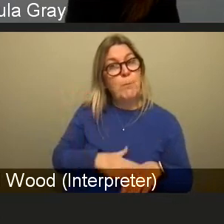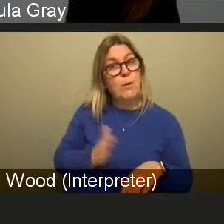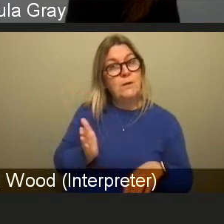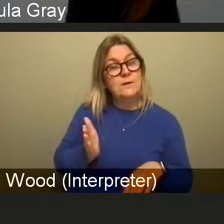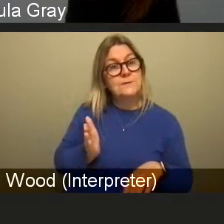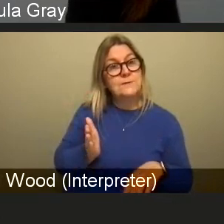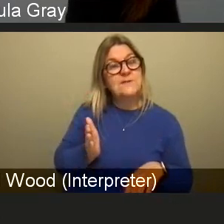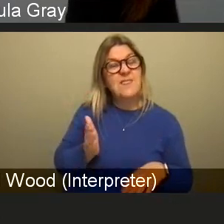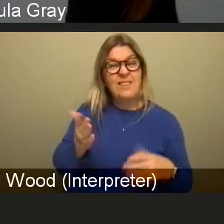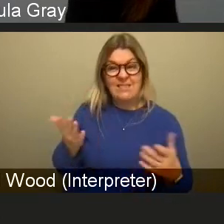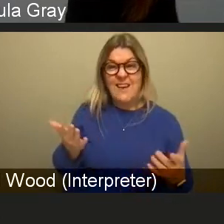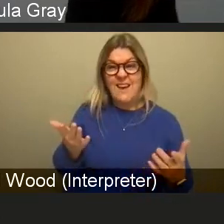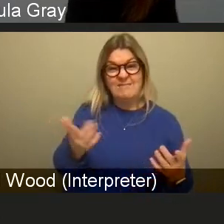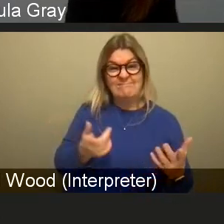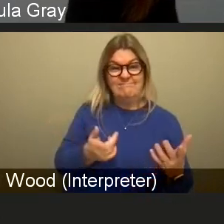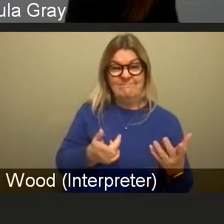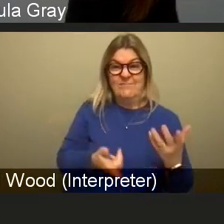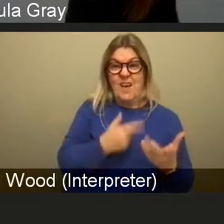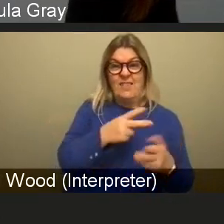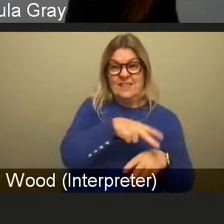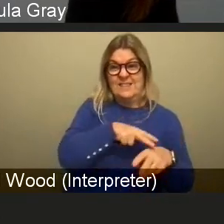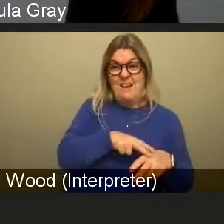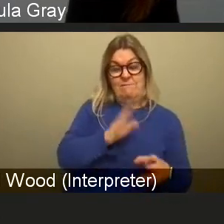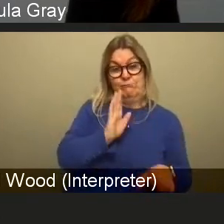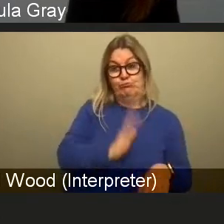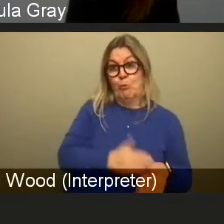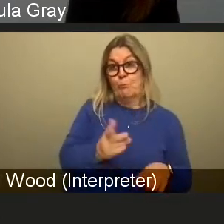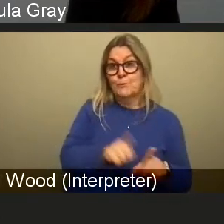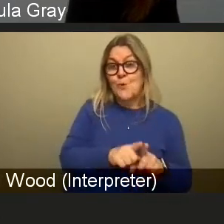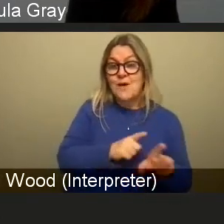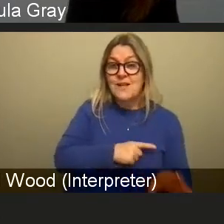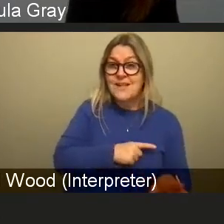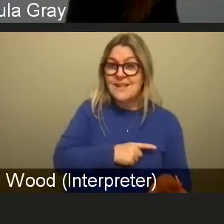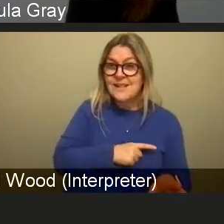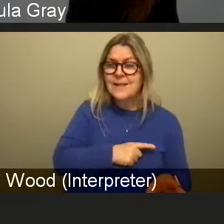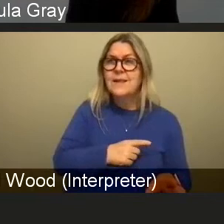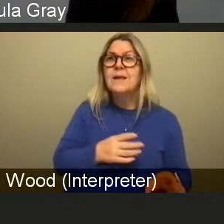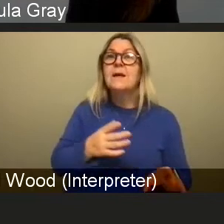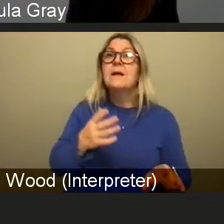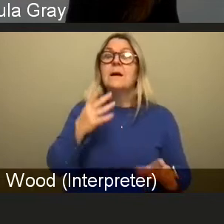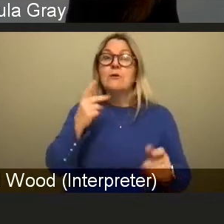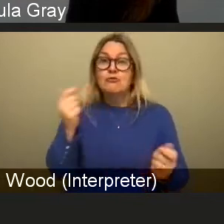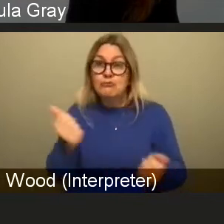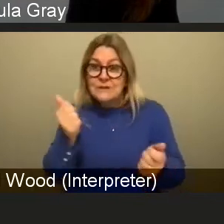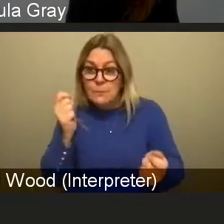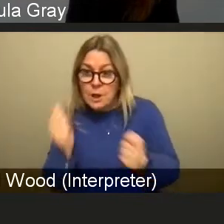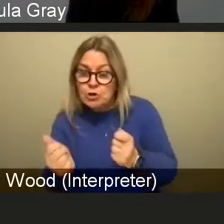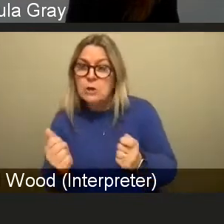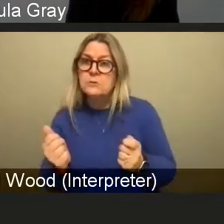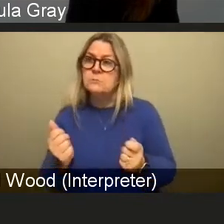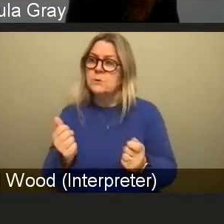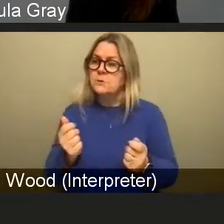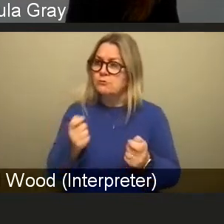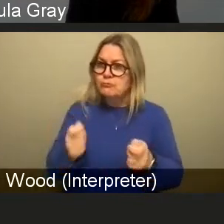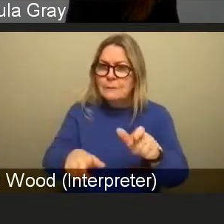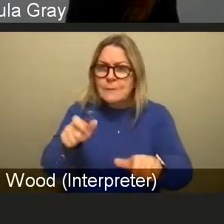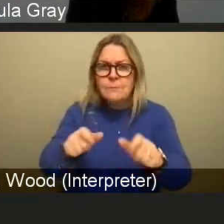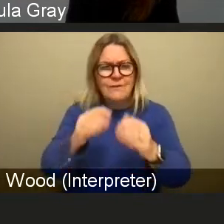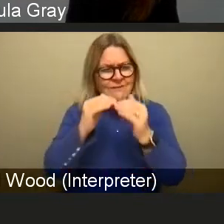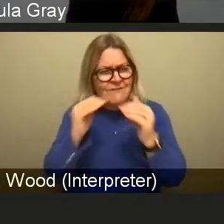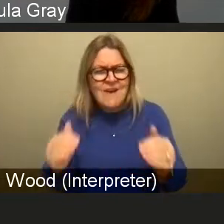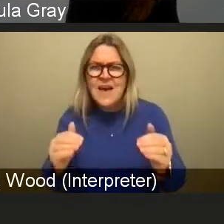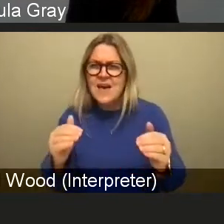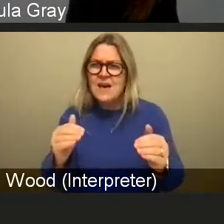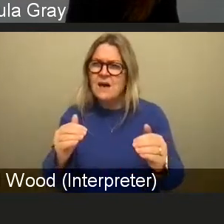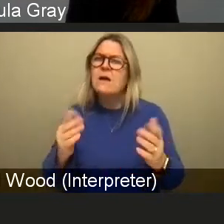So, when it comes to adjustments and treating people fairly and equally, I think it is important. And especially when it comes to complaints and things